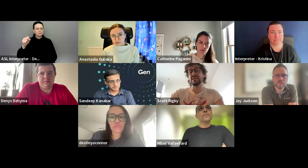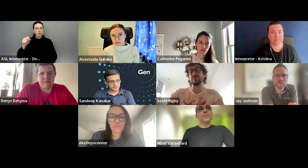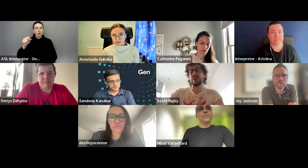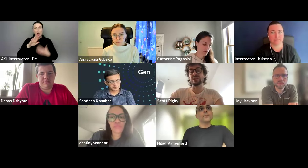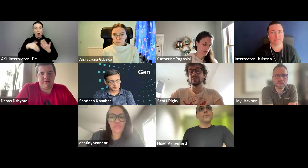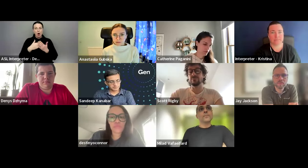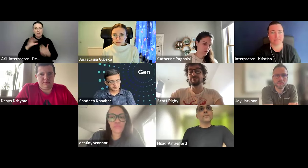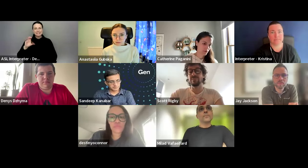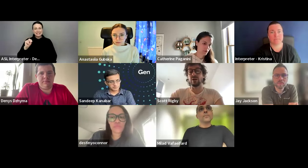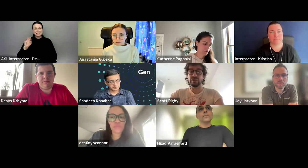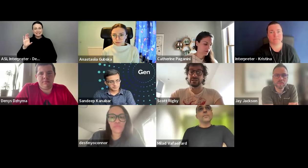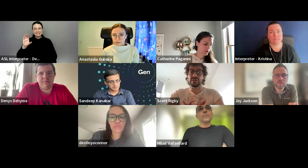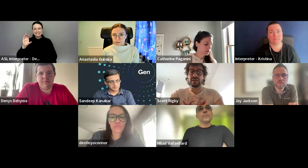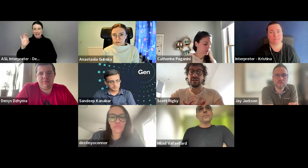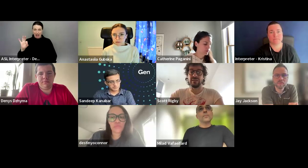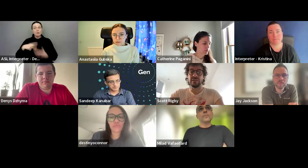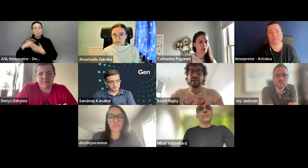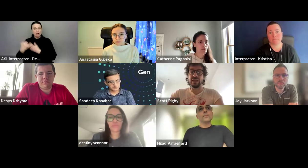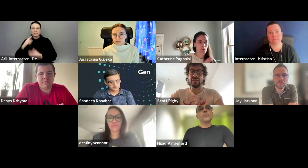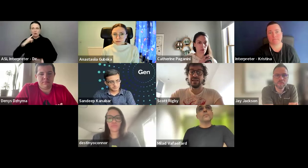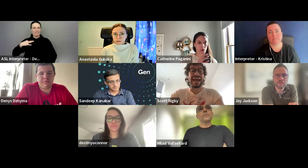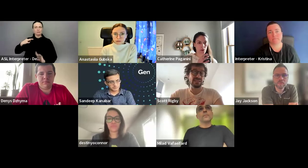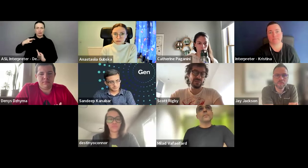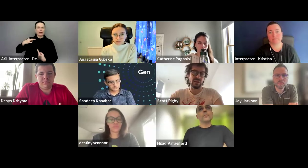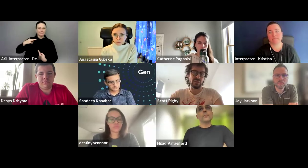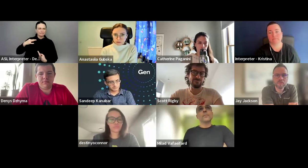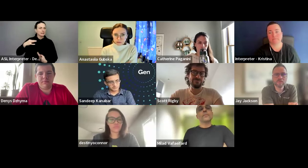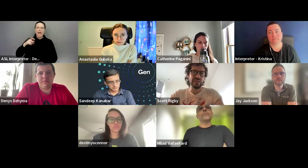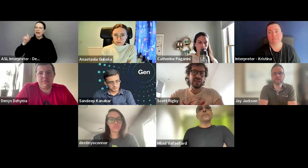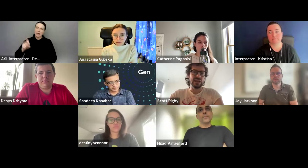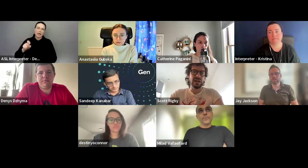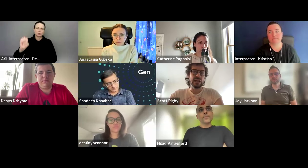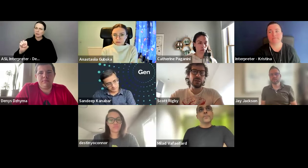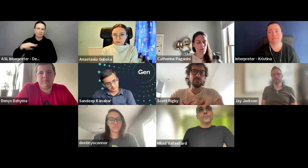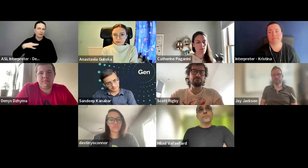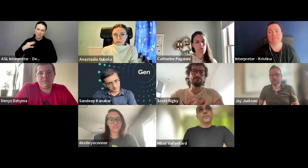All the CNCF projects are voluntary, and it has to be that way.